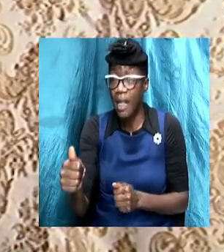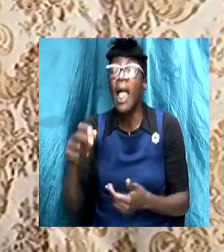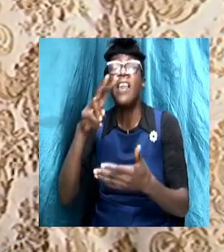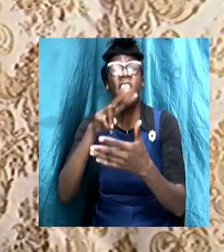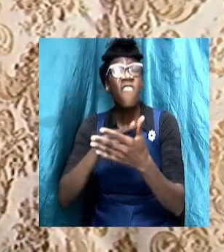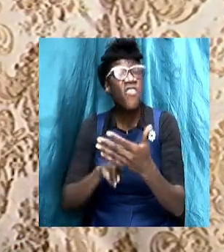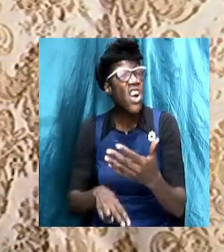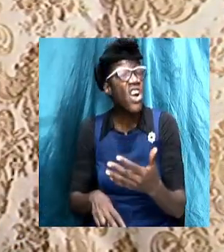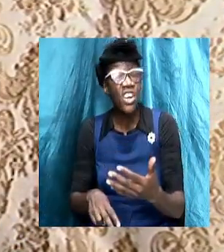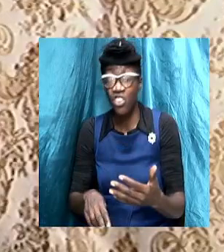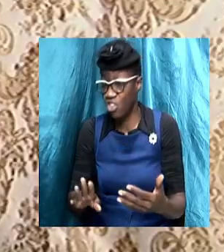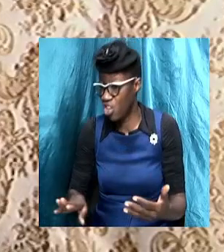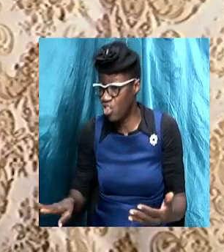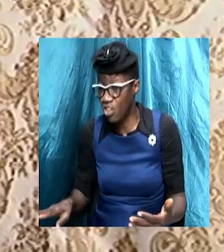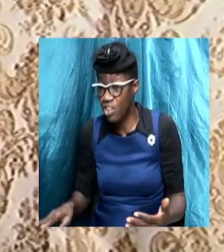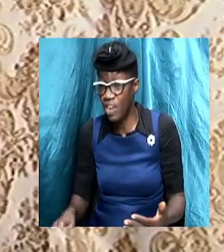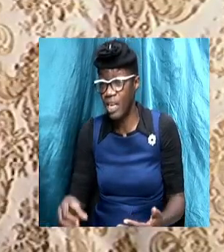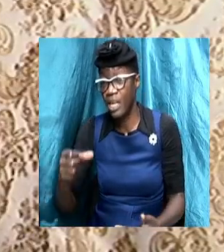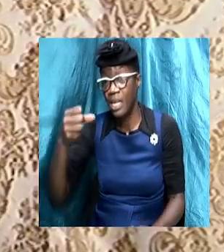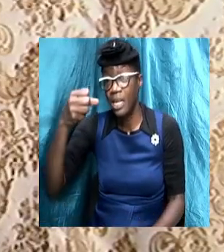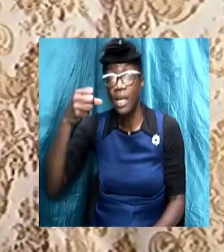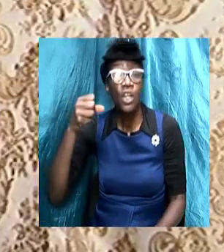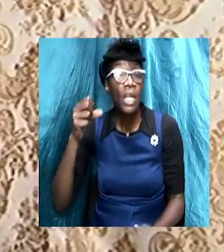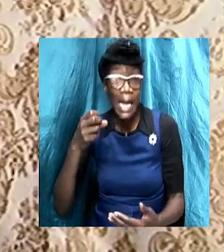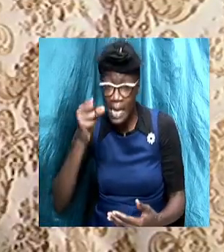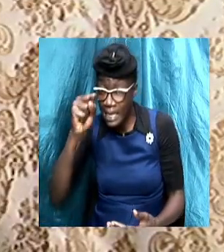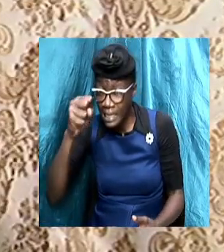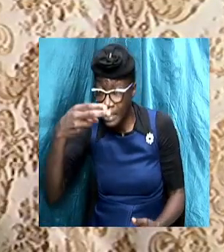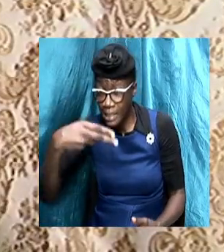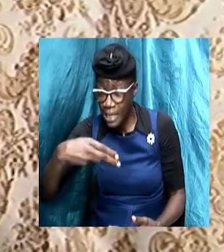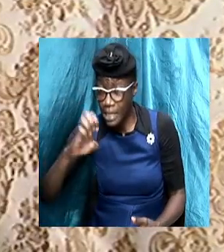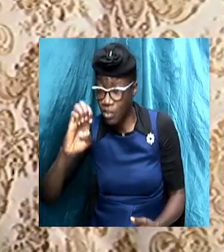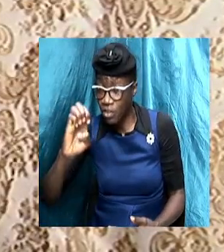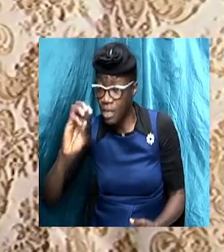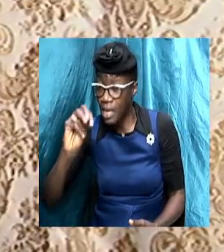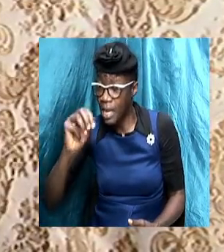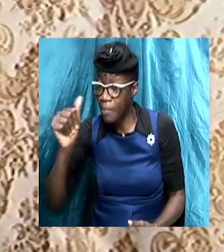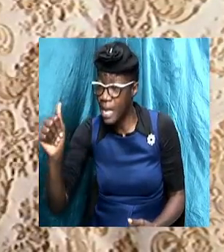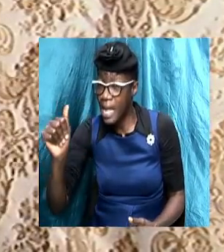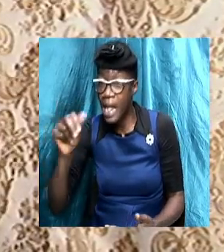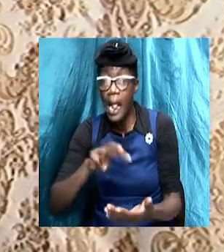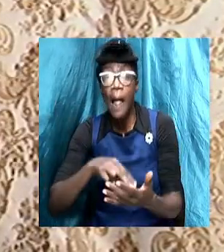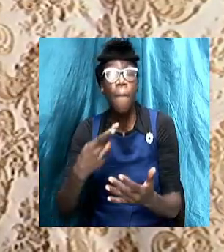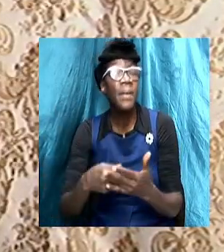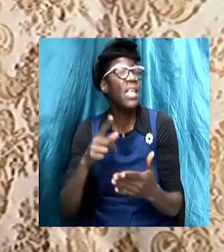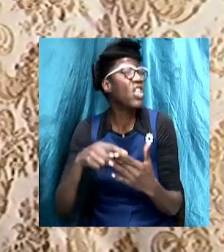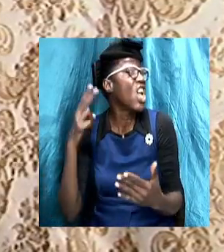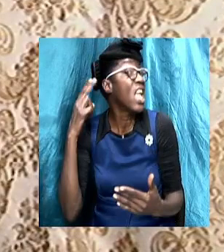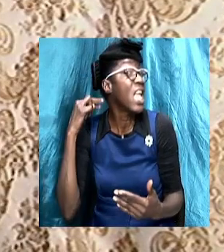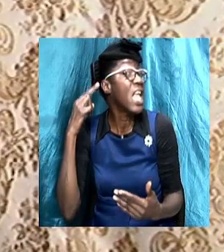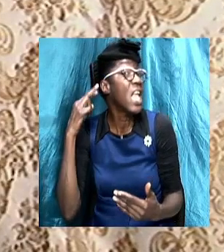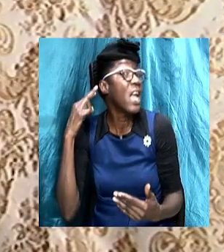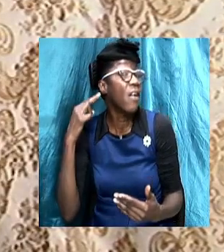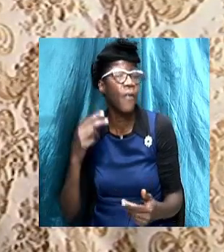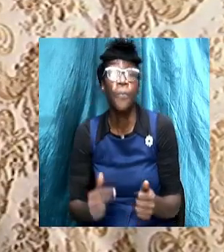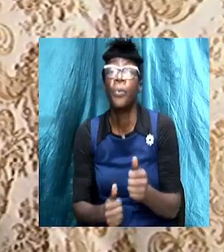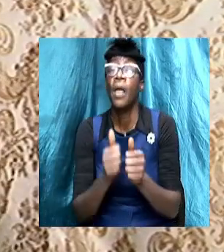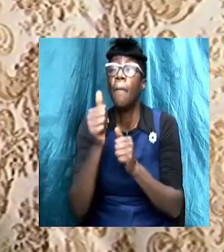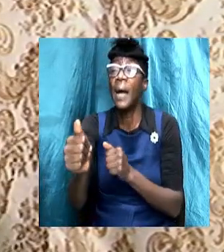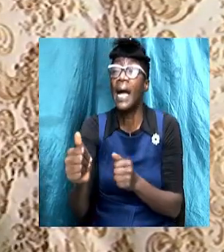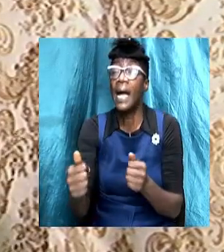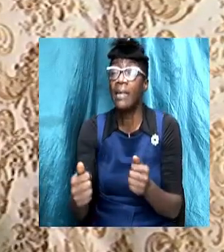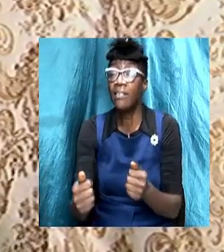verses to them. So it is the Shema, which means to hear. And what is happening is that they are passing on something, amen, from